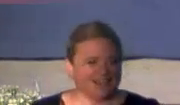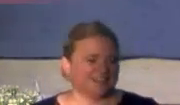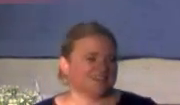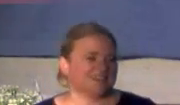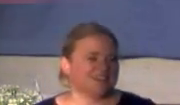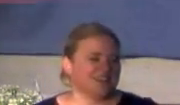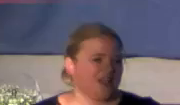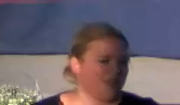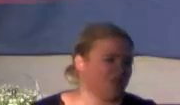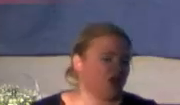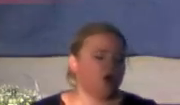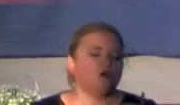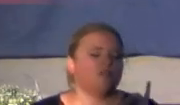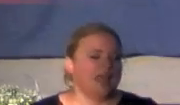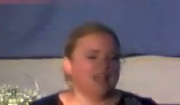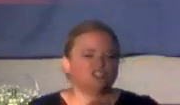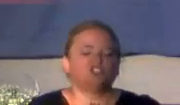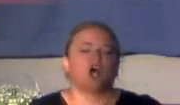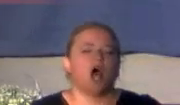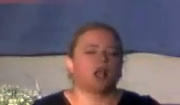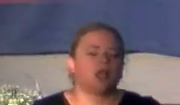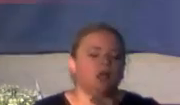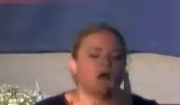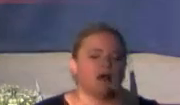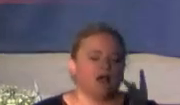of throwing chanclas.